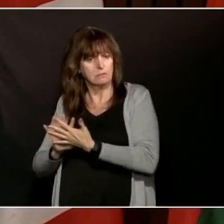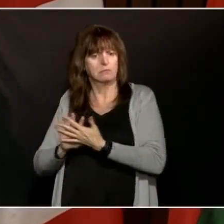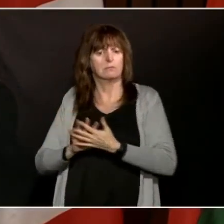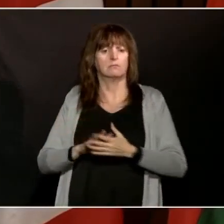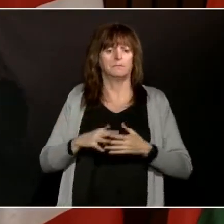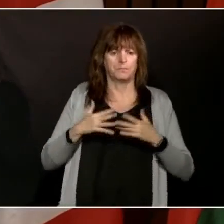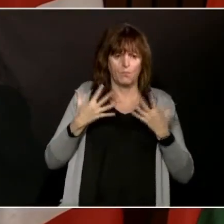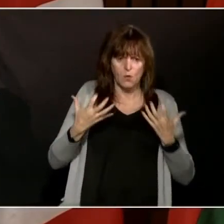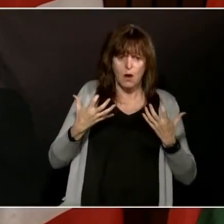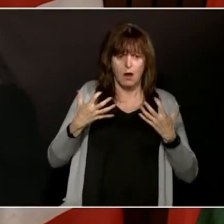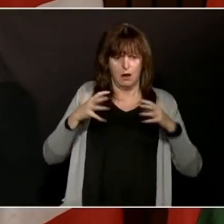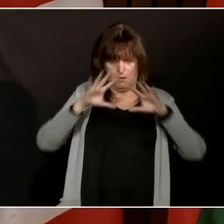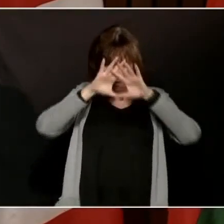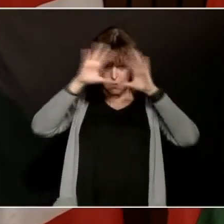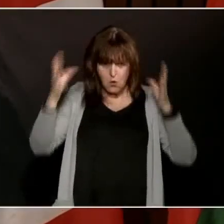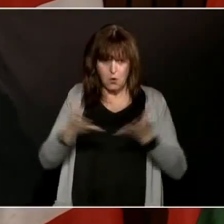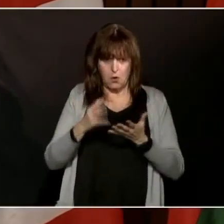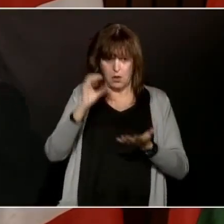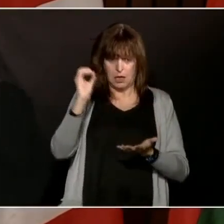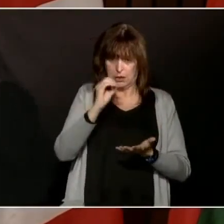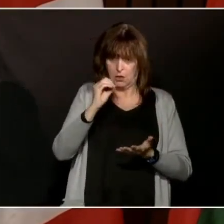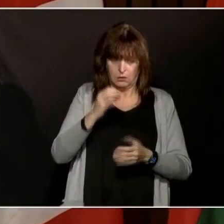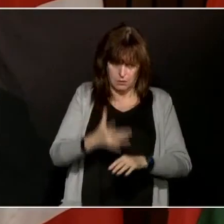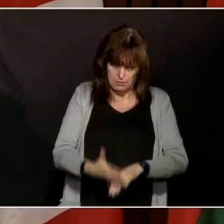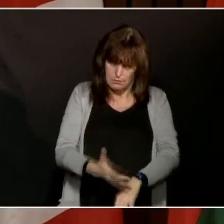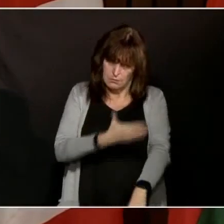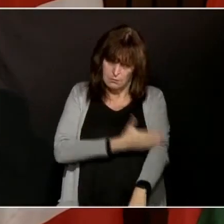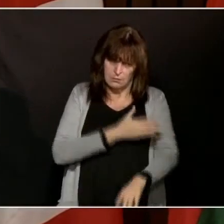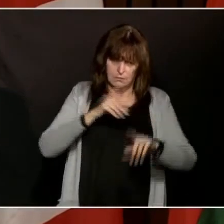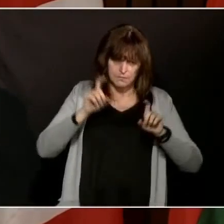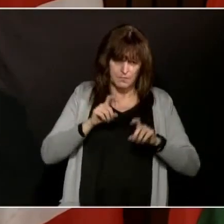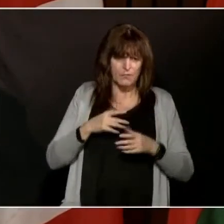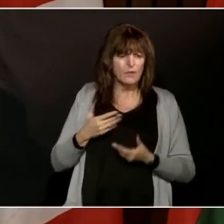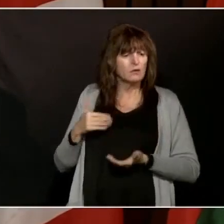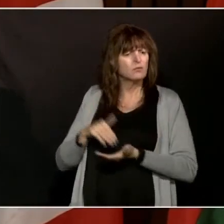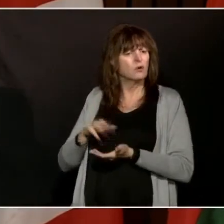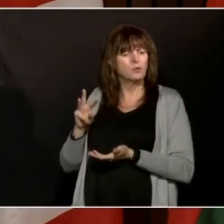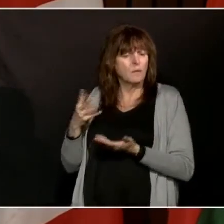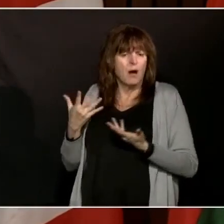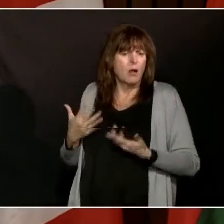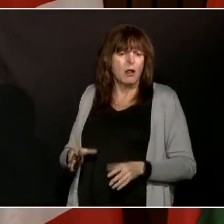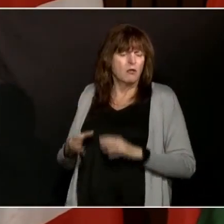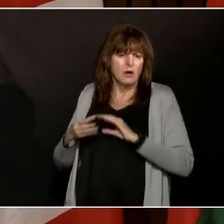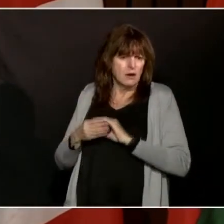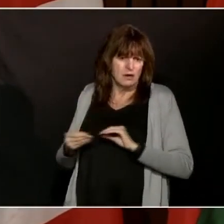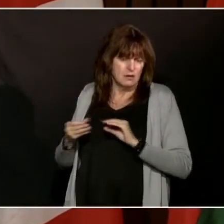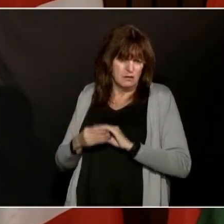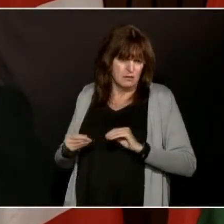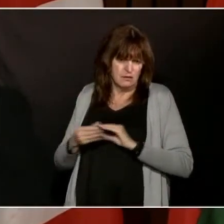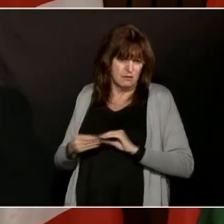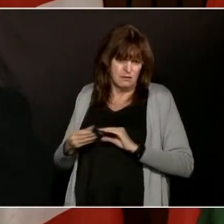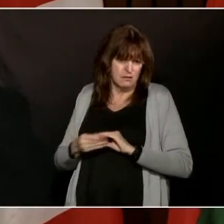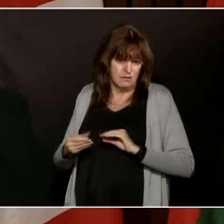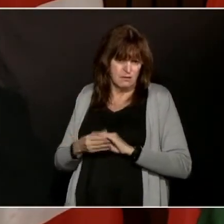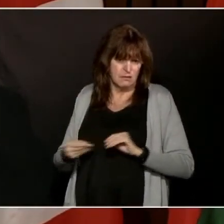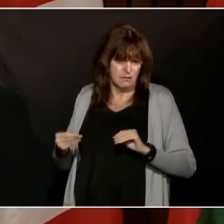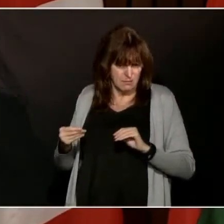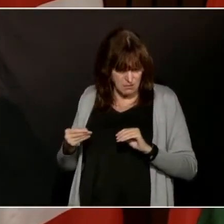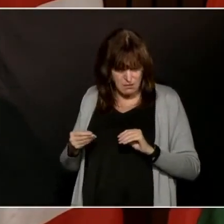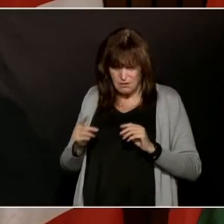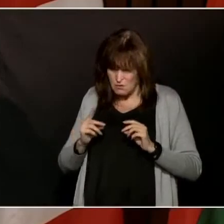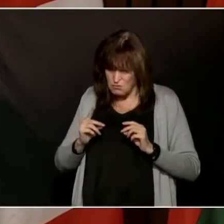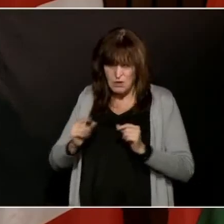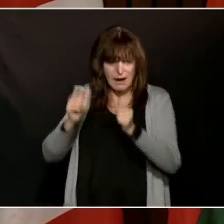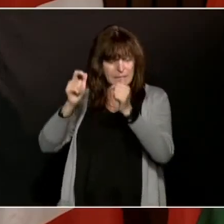of modalities that has been described by Dr. Williams, both in terms of moving out more of the rapid testing and